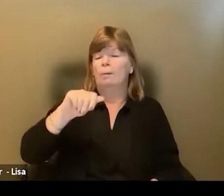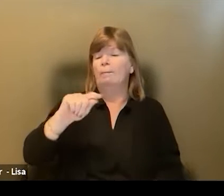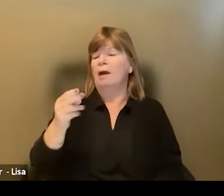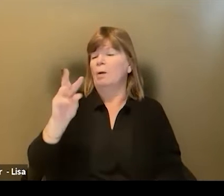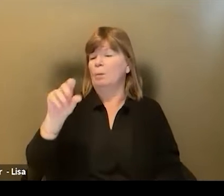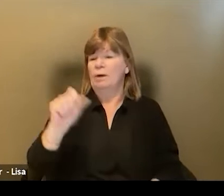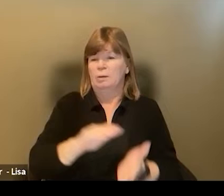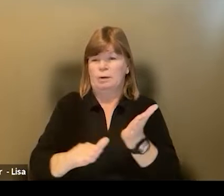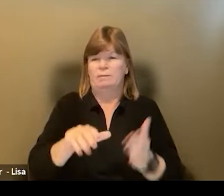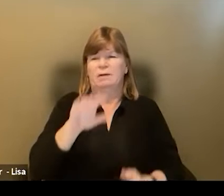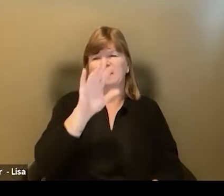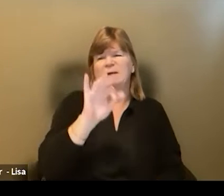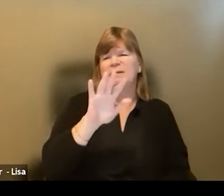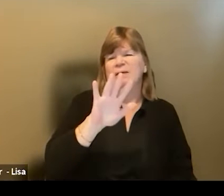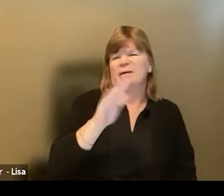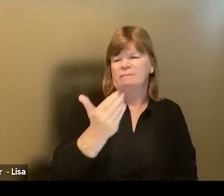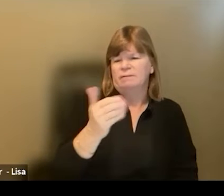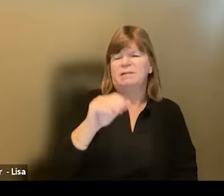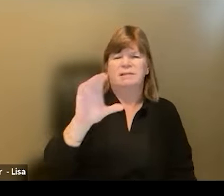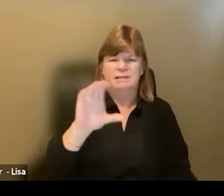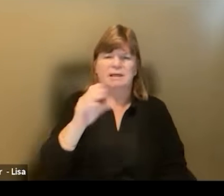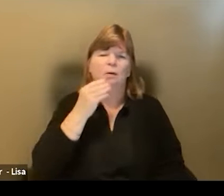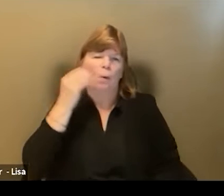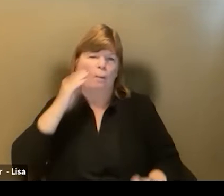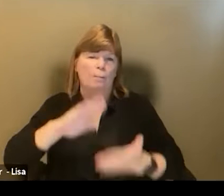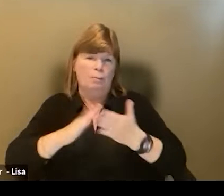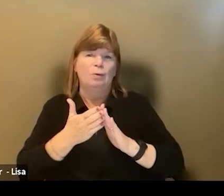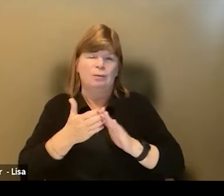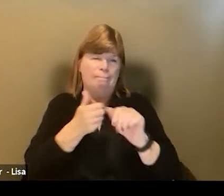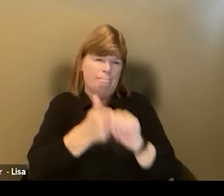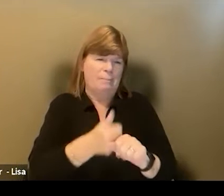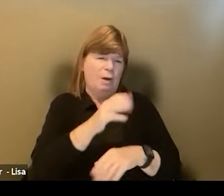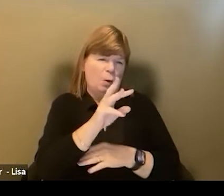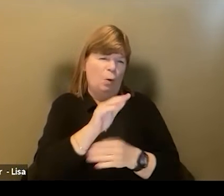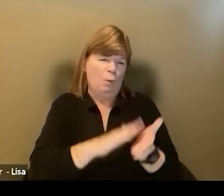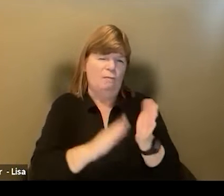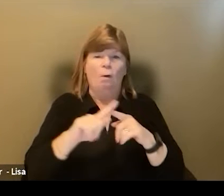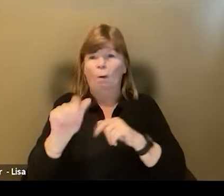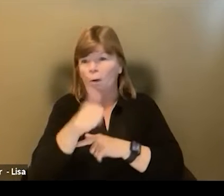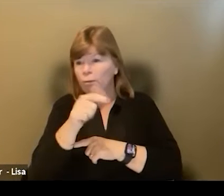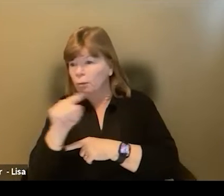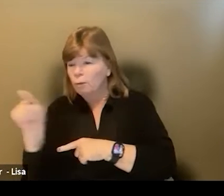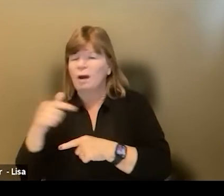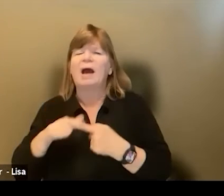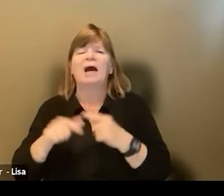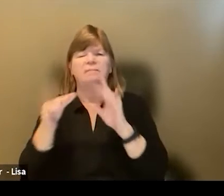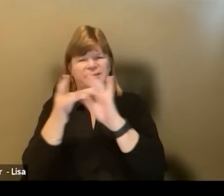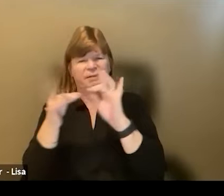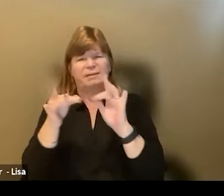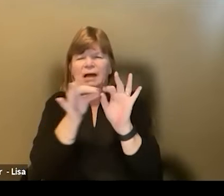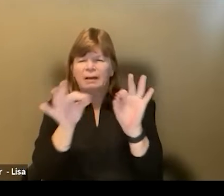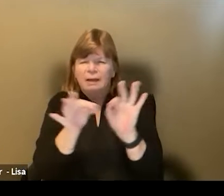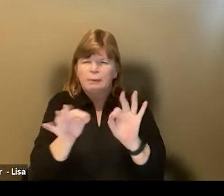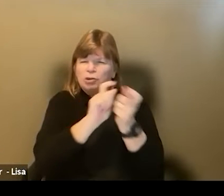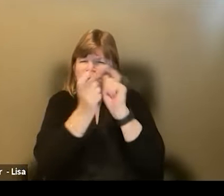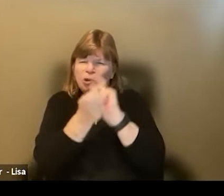which is a 1915C home and community-based waiver, and all the other waivers, there are narrative or language changes